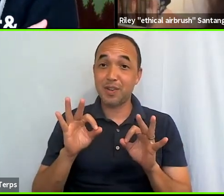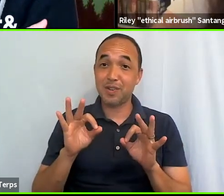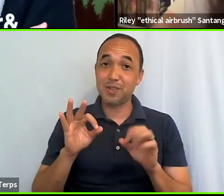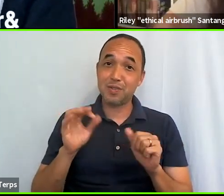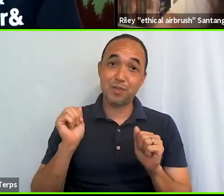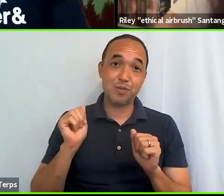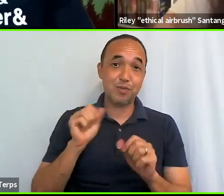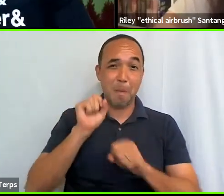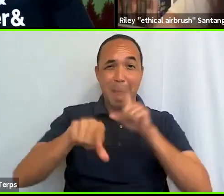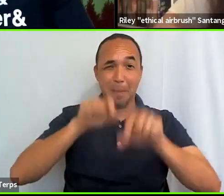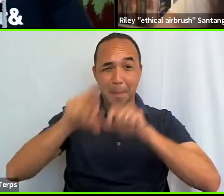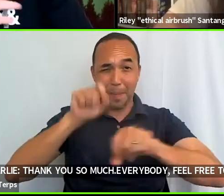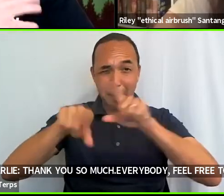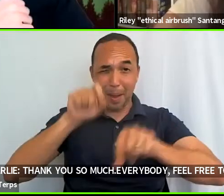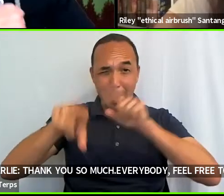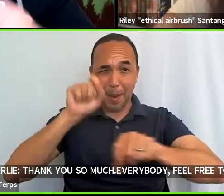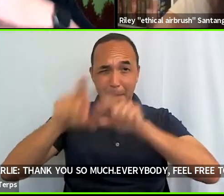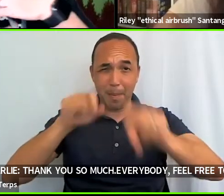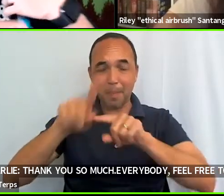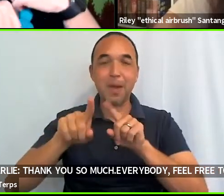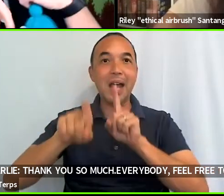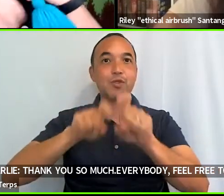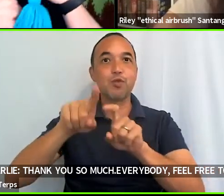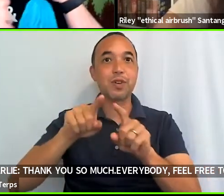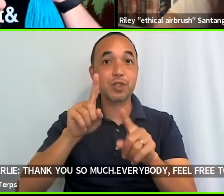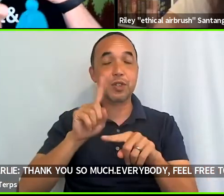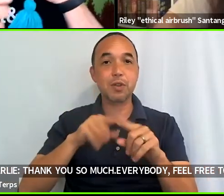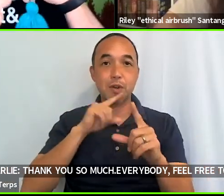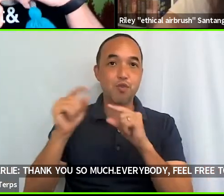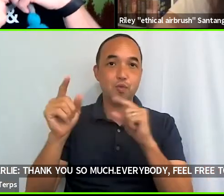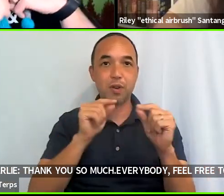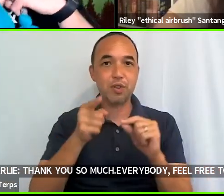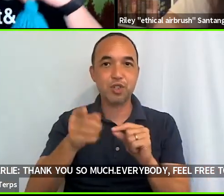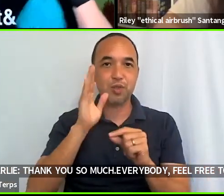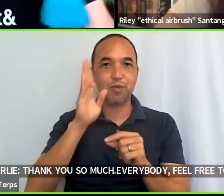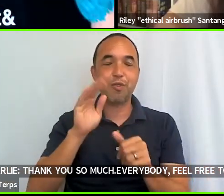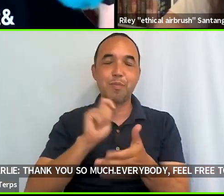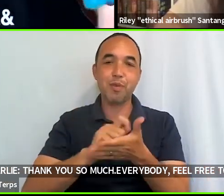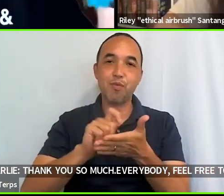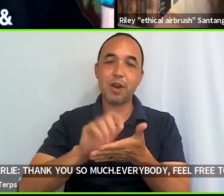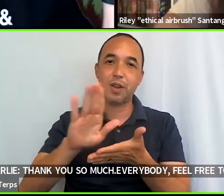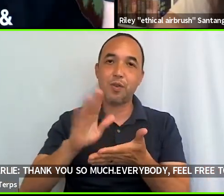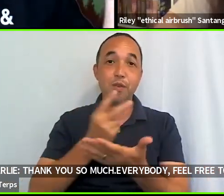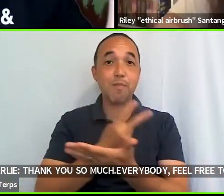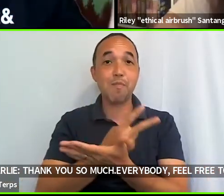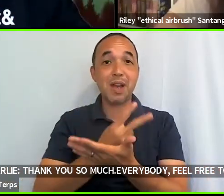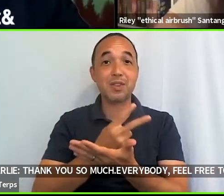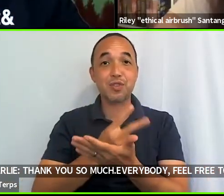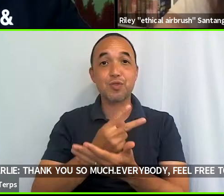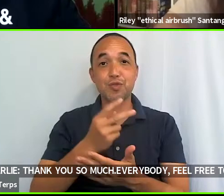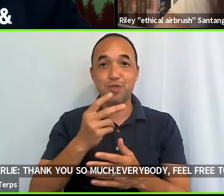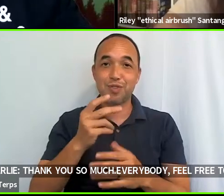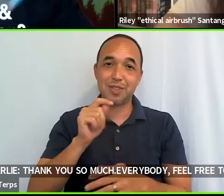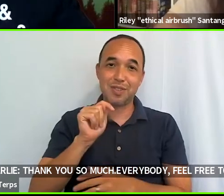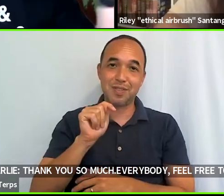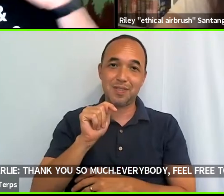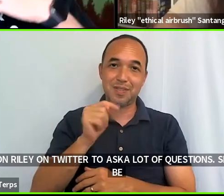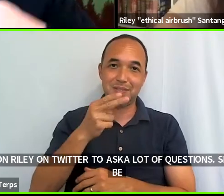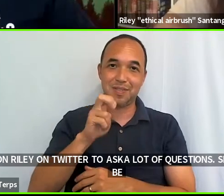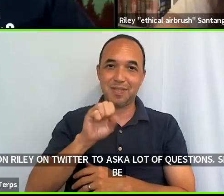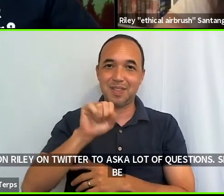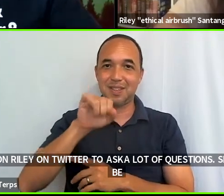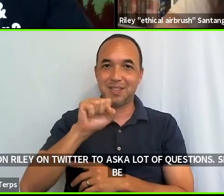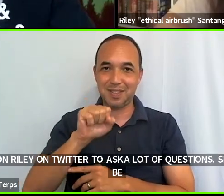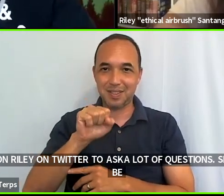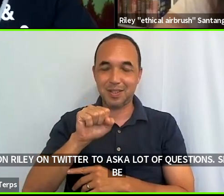lots of questions. She will be writing her master's thesis on ethical airbrushing and the state of what is